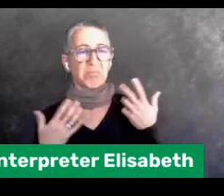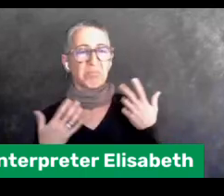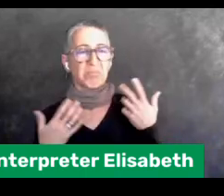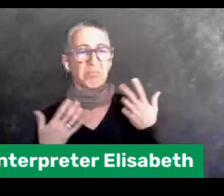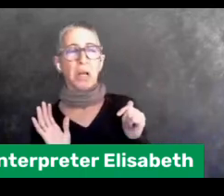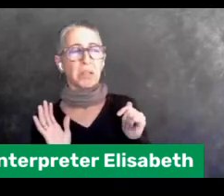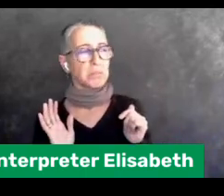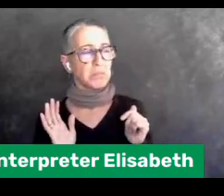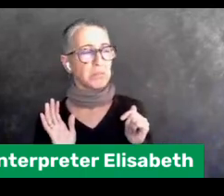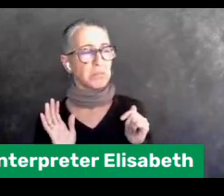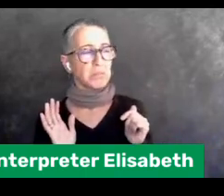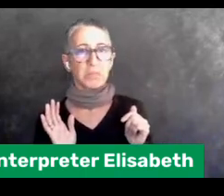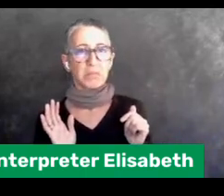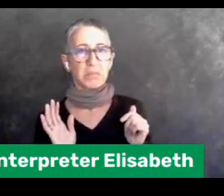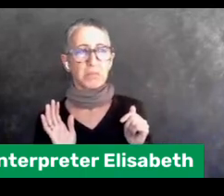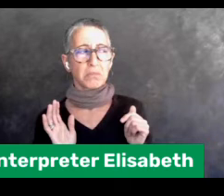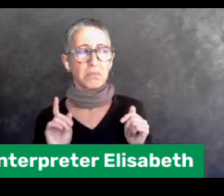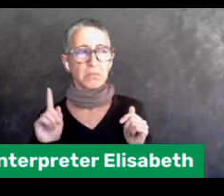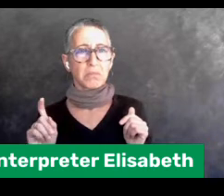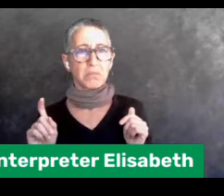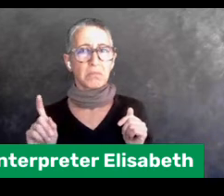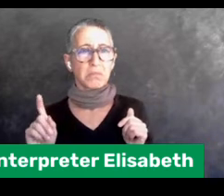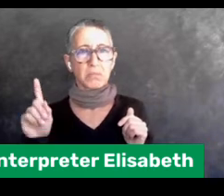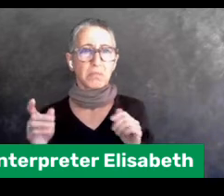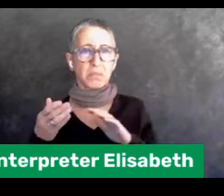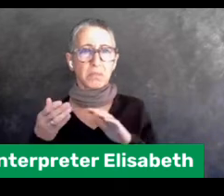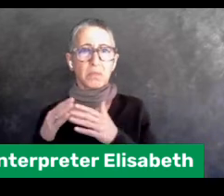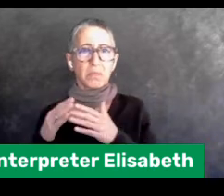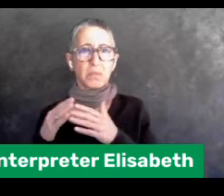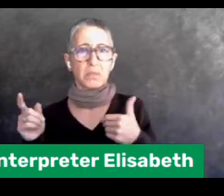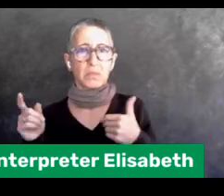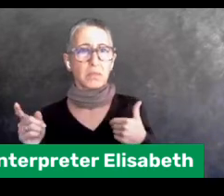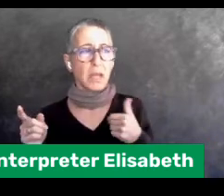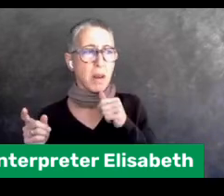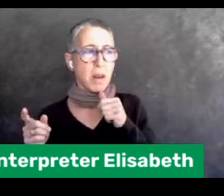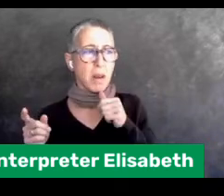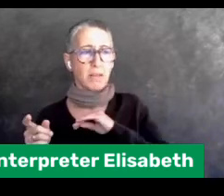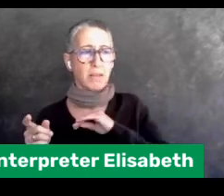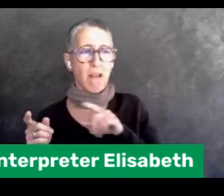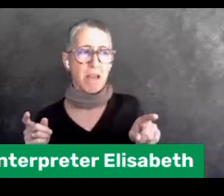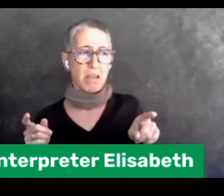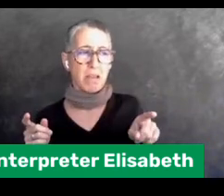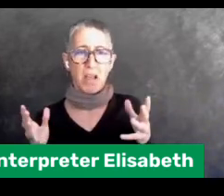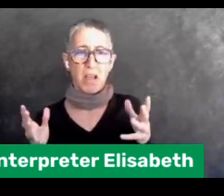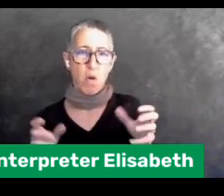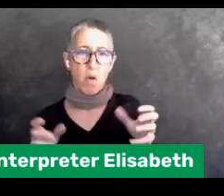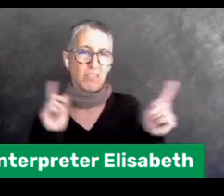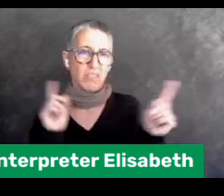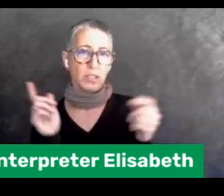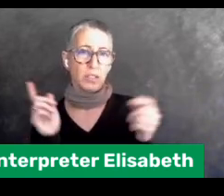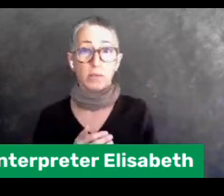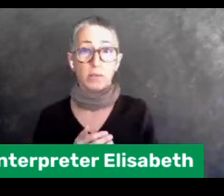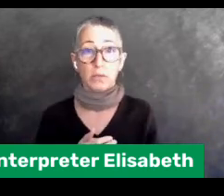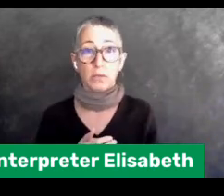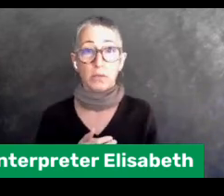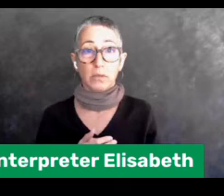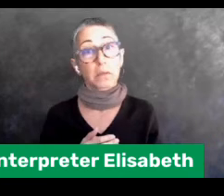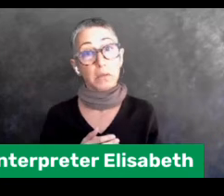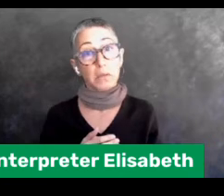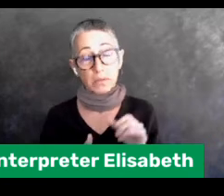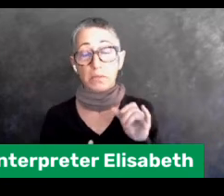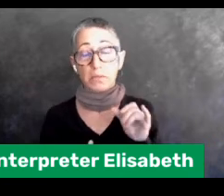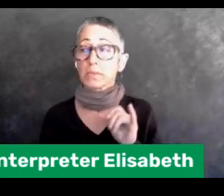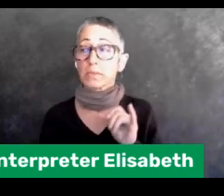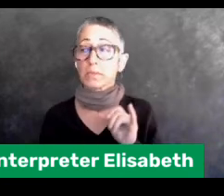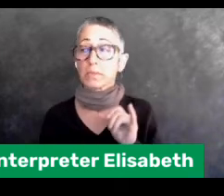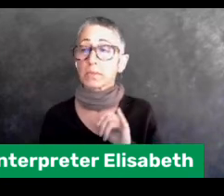not pleased with that. I want something else. And it just kind of sparked the interest. And I believe that we can